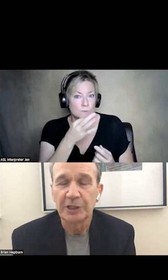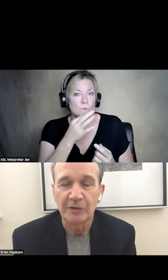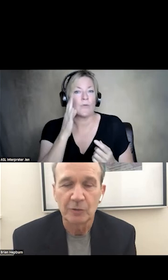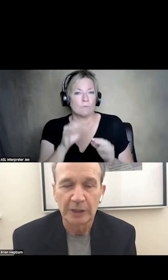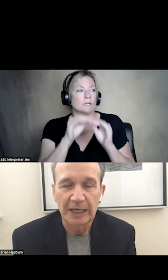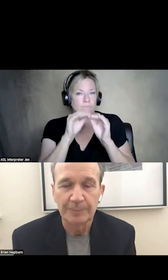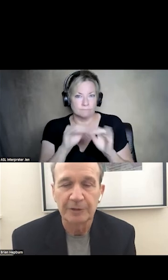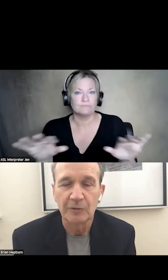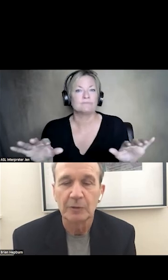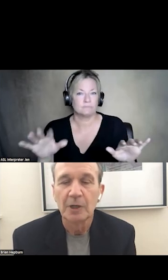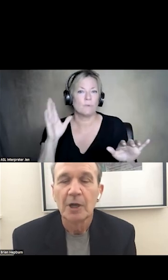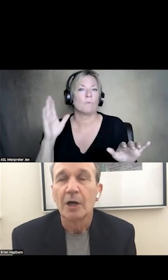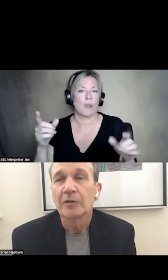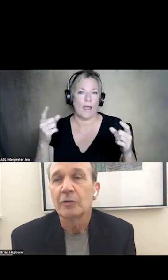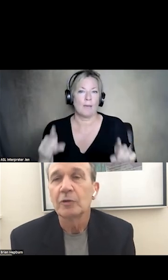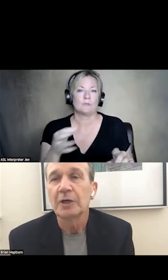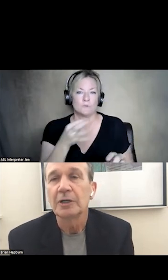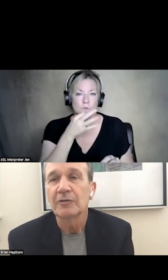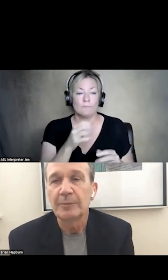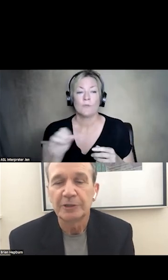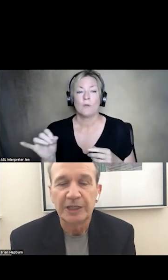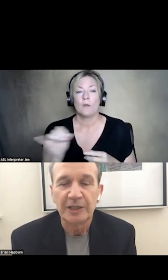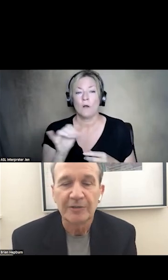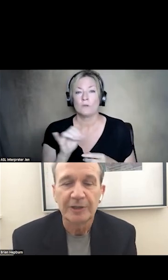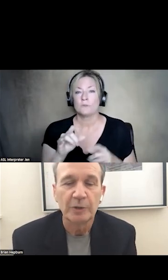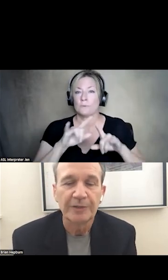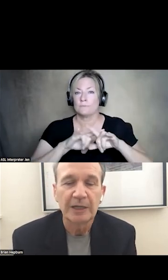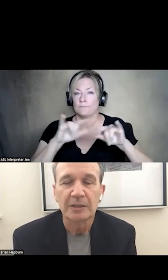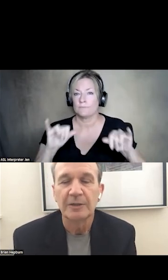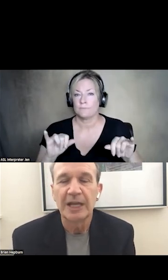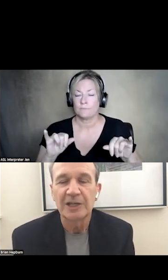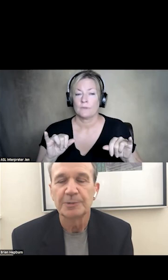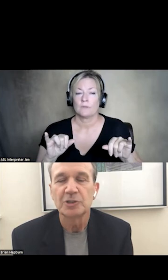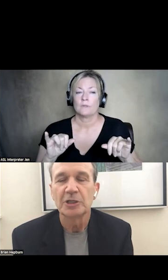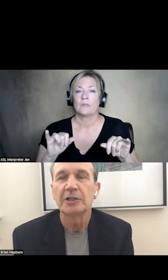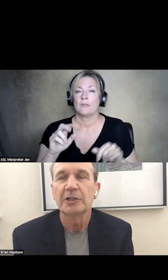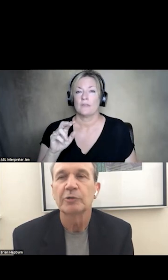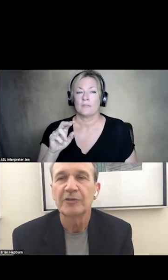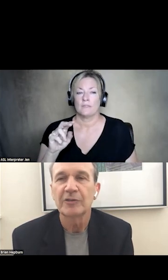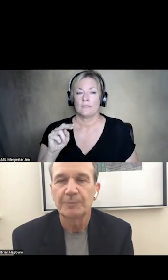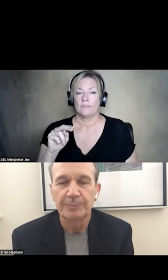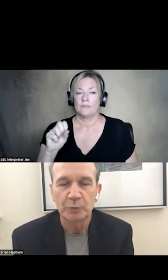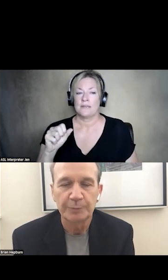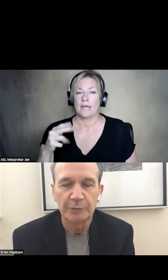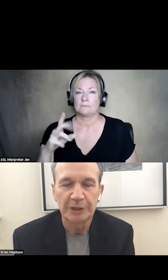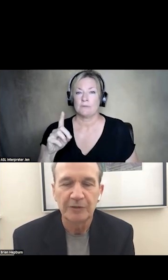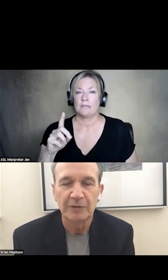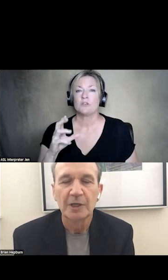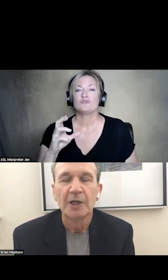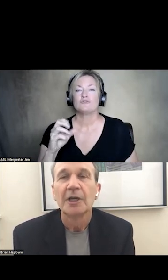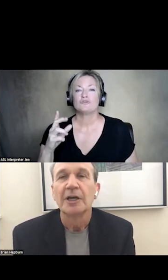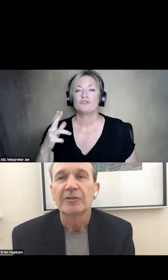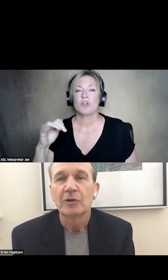this release is going to happen soon. Also, simultaneously with that, the NASHPD Child Crisis Paper will be